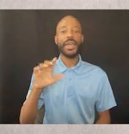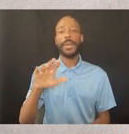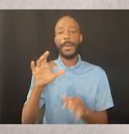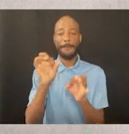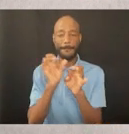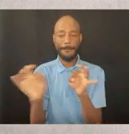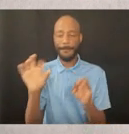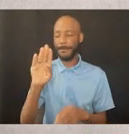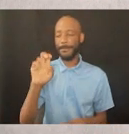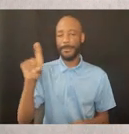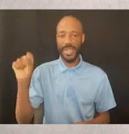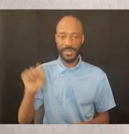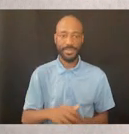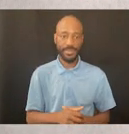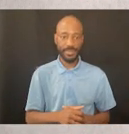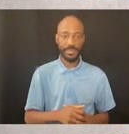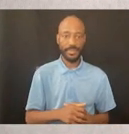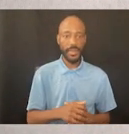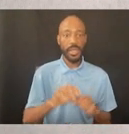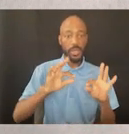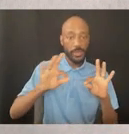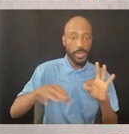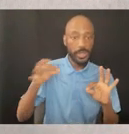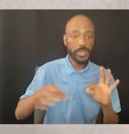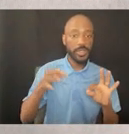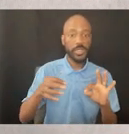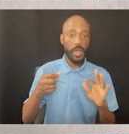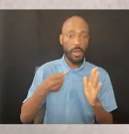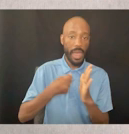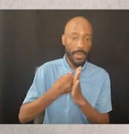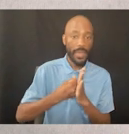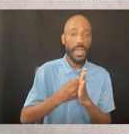dyes. A Warfield dye test coif is a simple